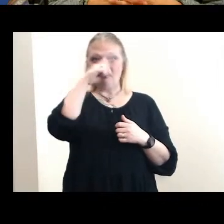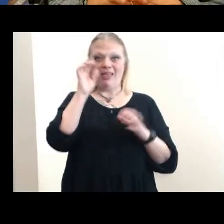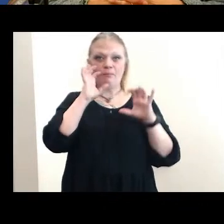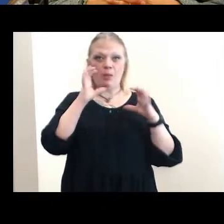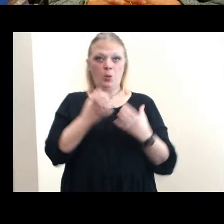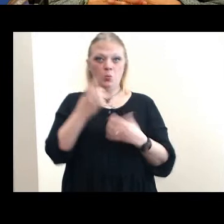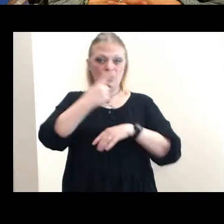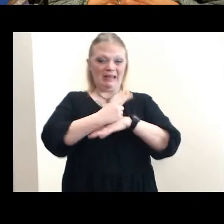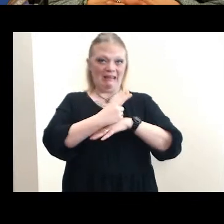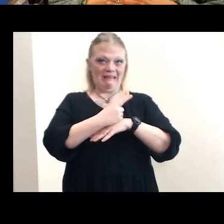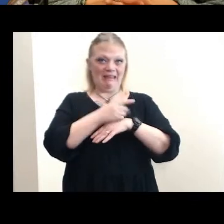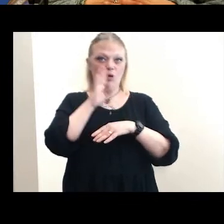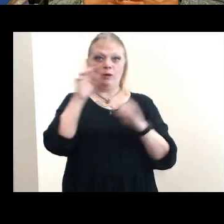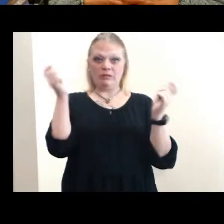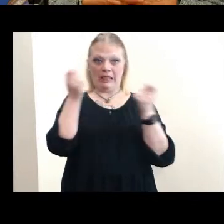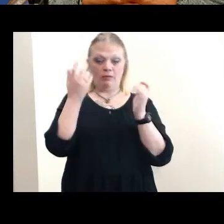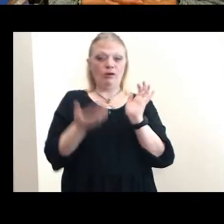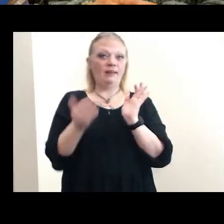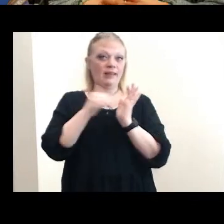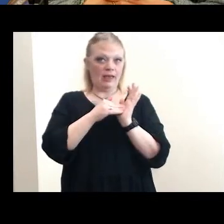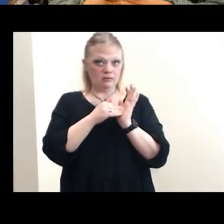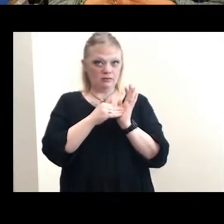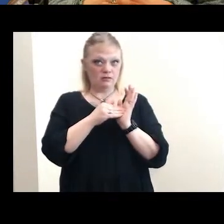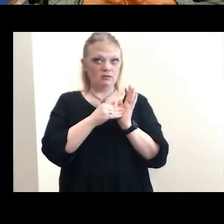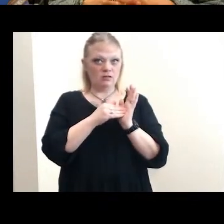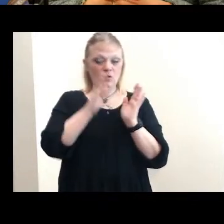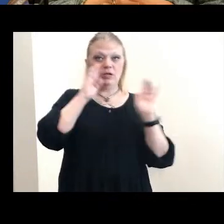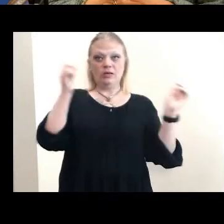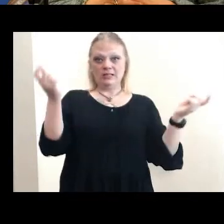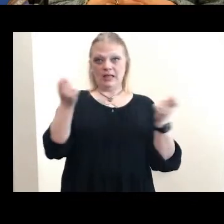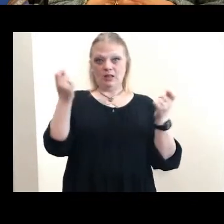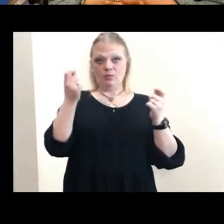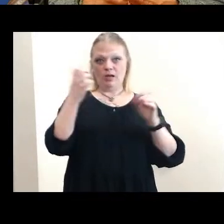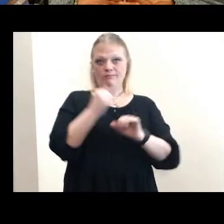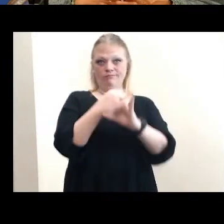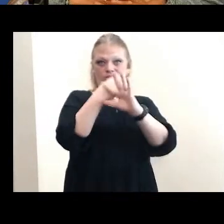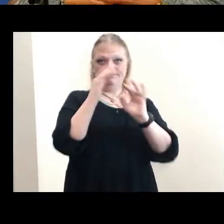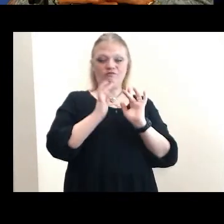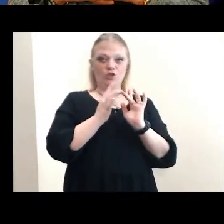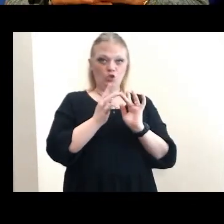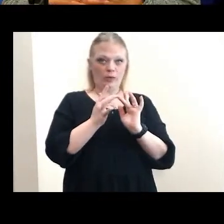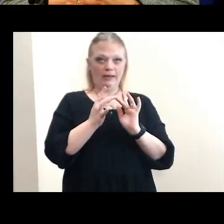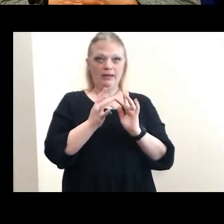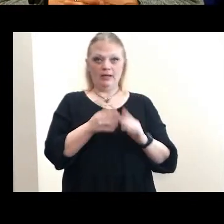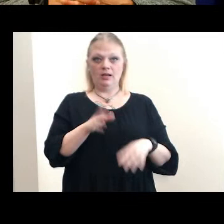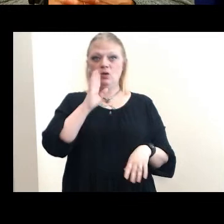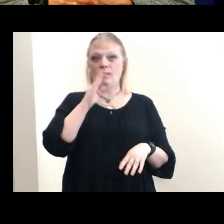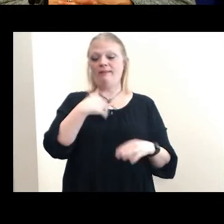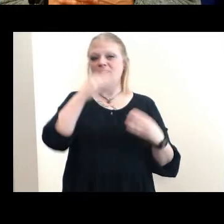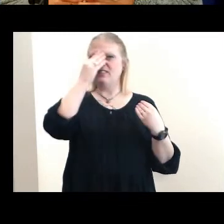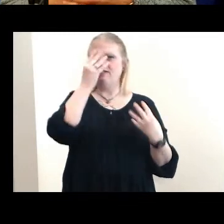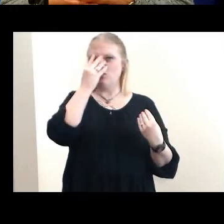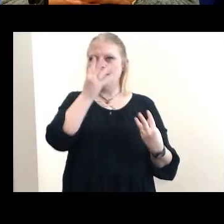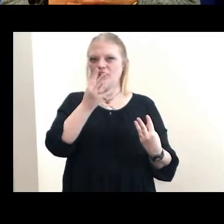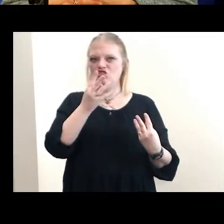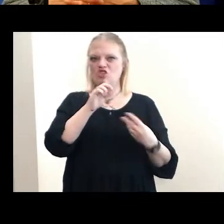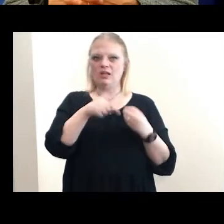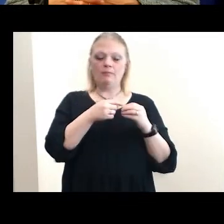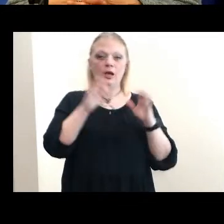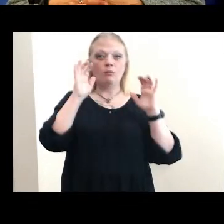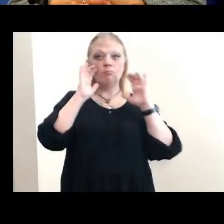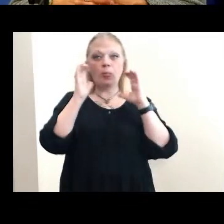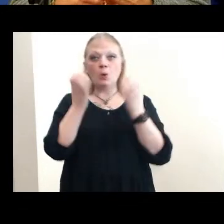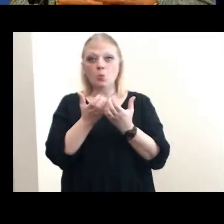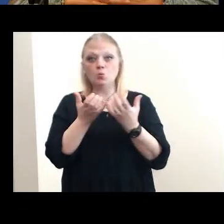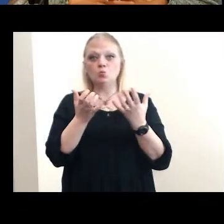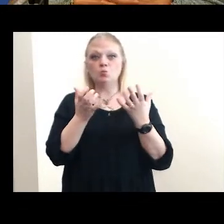and we are going to celebrate that again, and we are going to celebrate virtually. So there's going to be information about